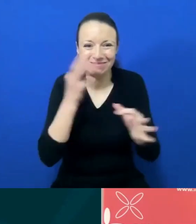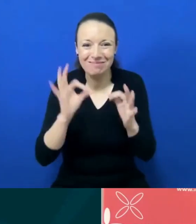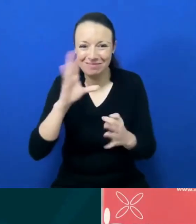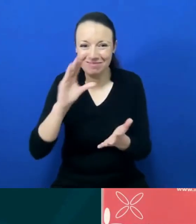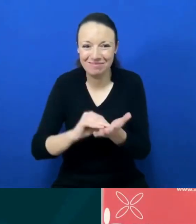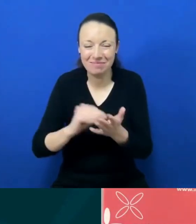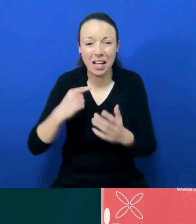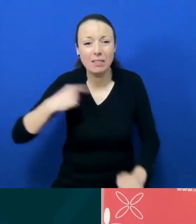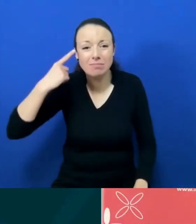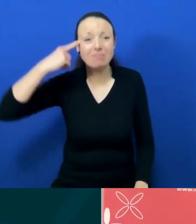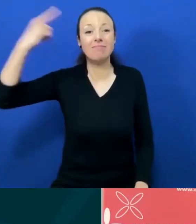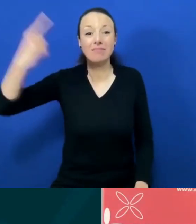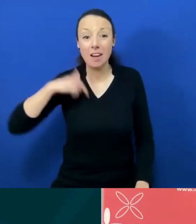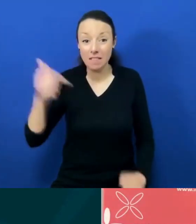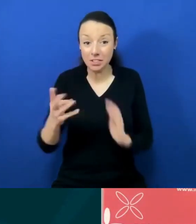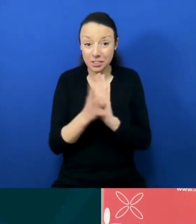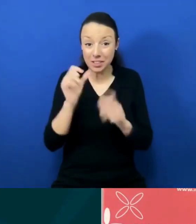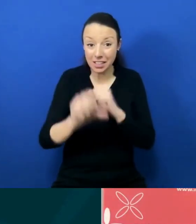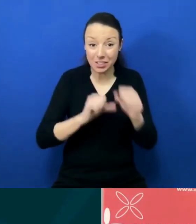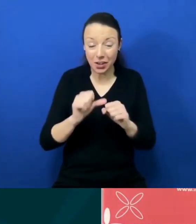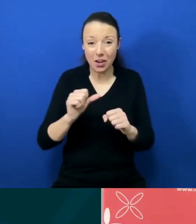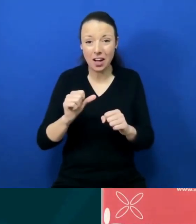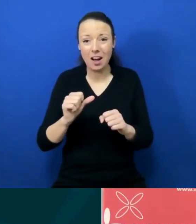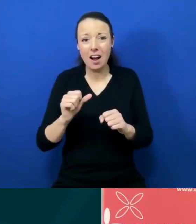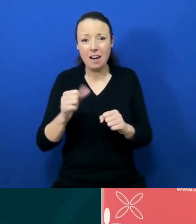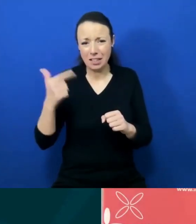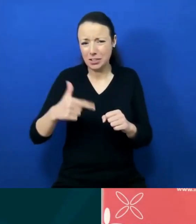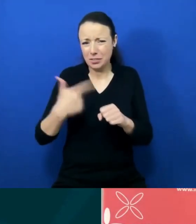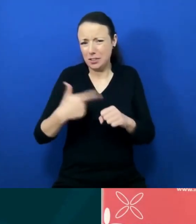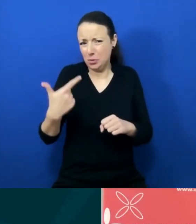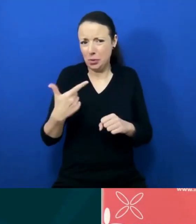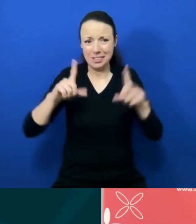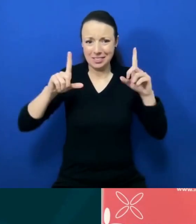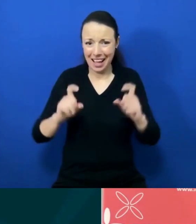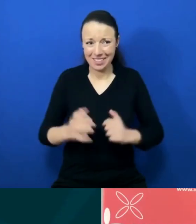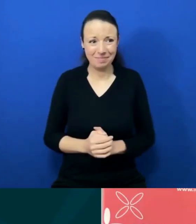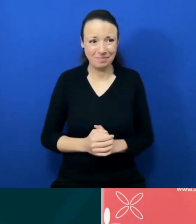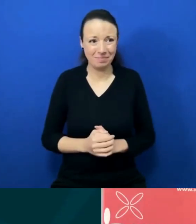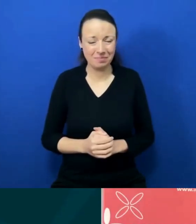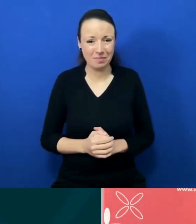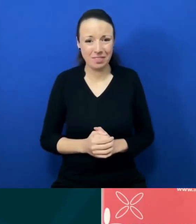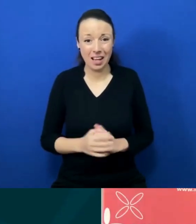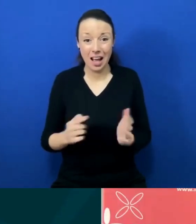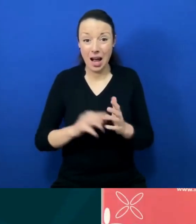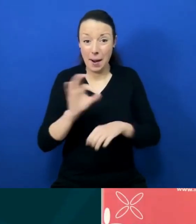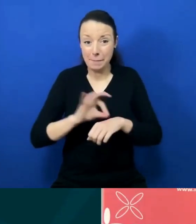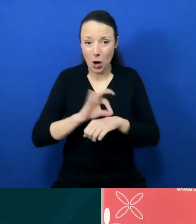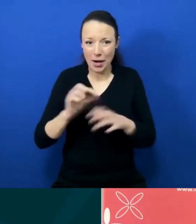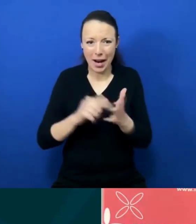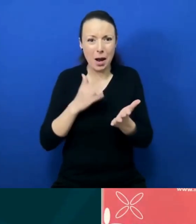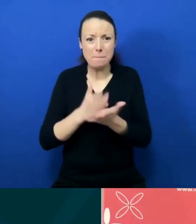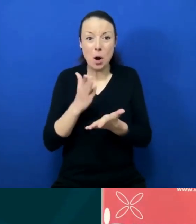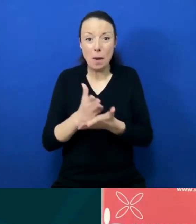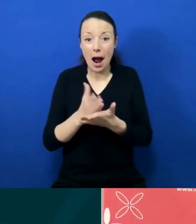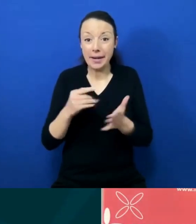this brief sharing of your experiences. You mentioned in 2019, 2022, you started a project